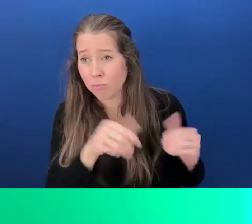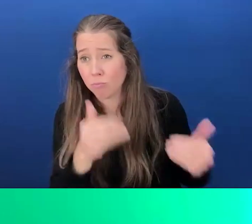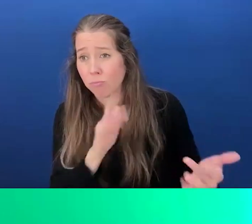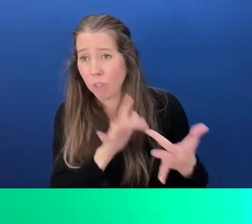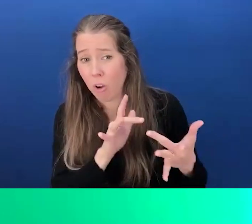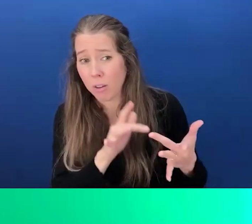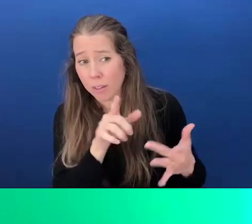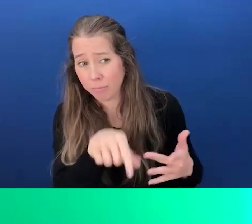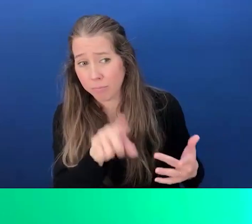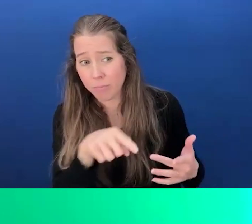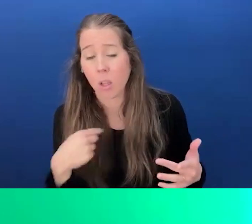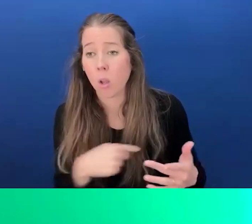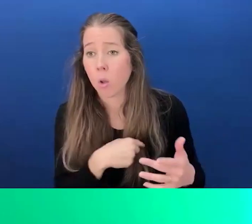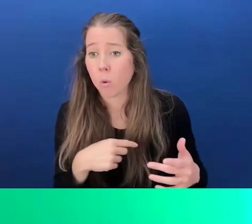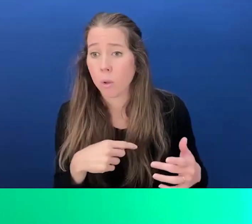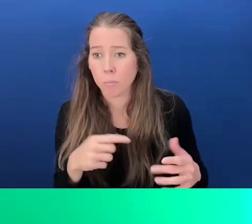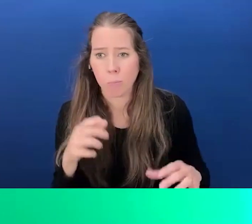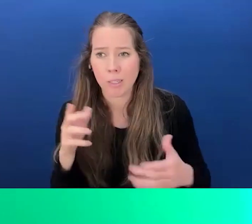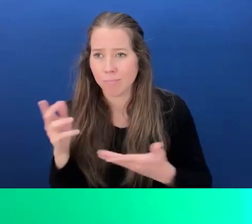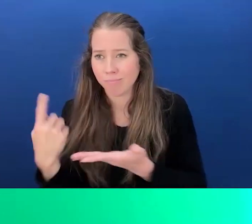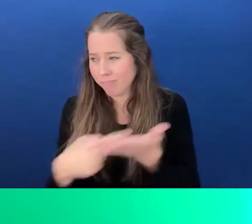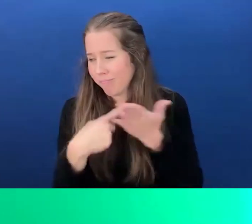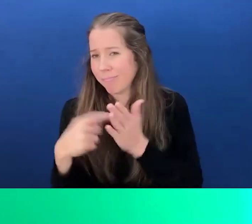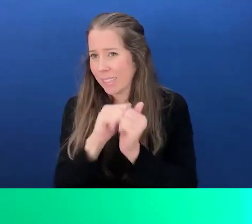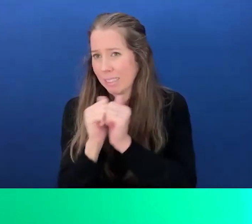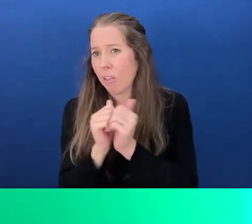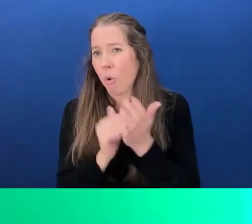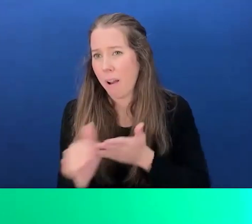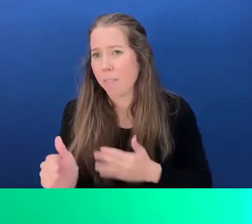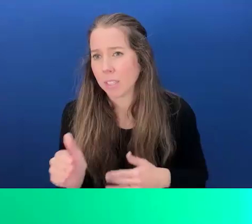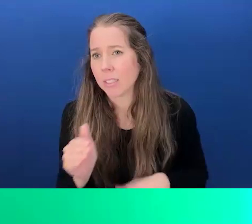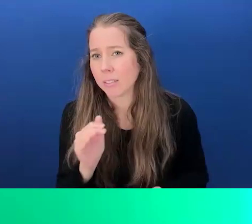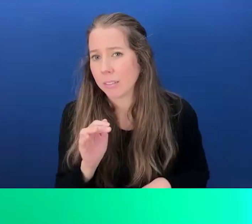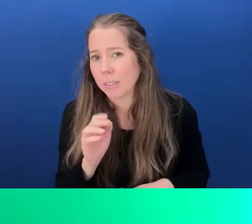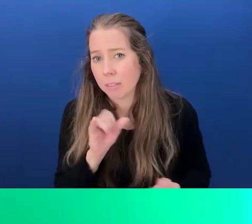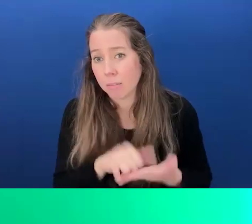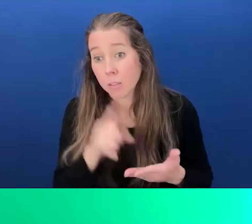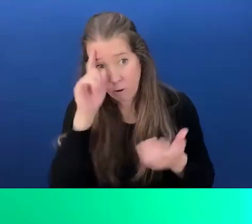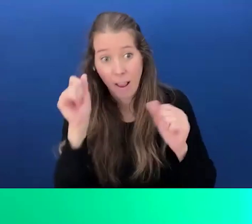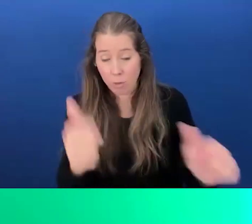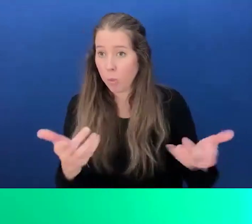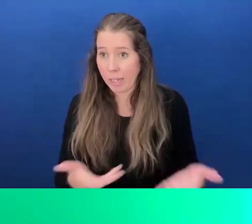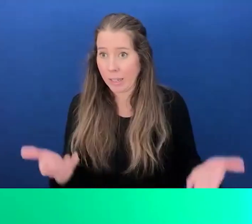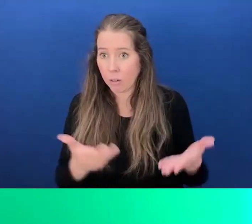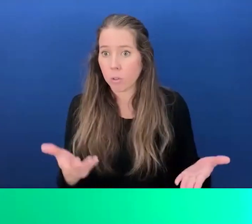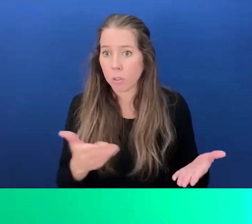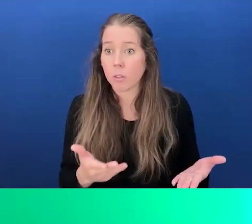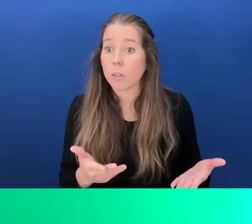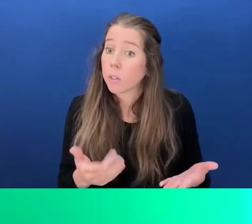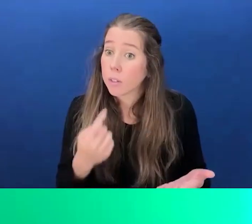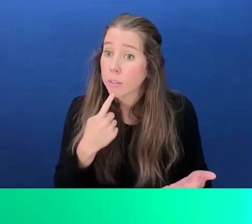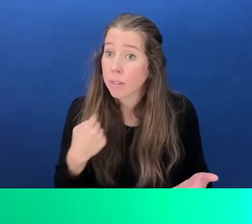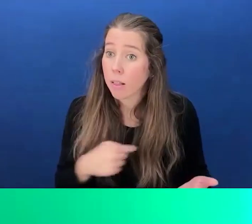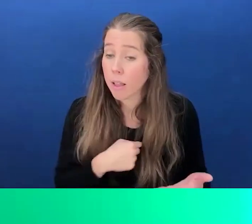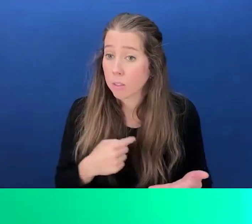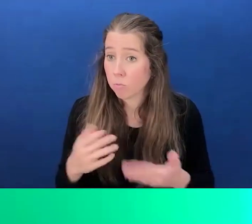We communicate together all the time. And that goes for everyone. Tell us what you